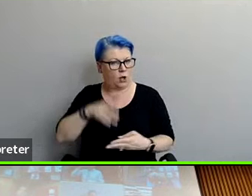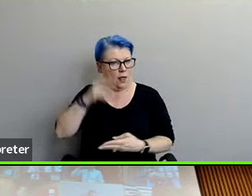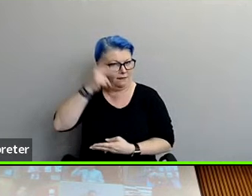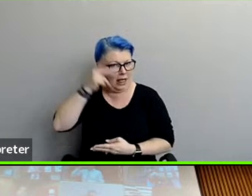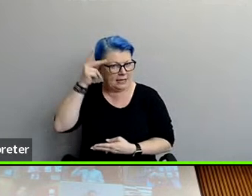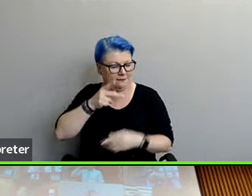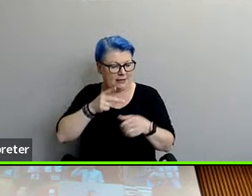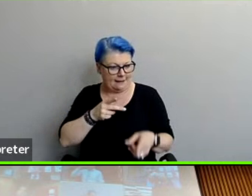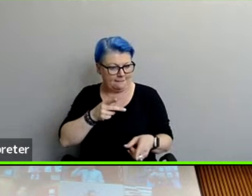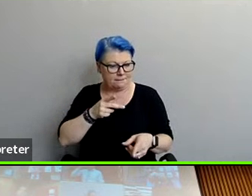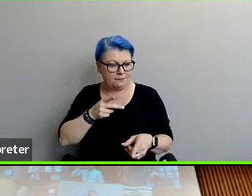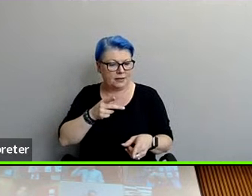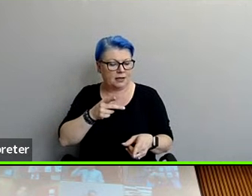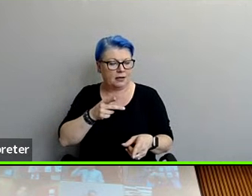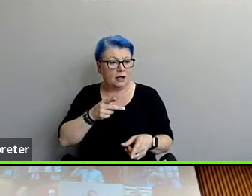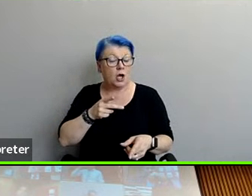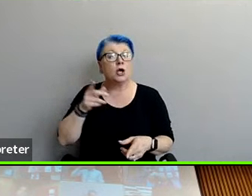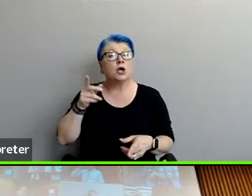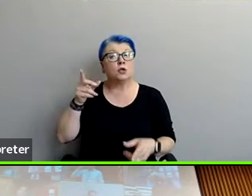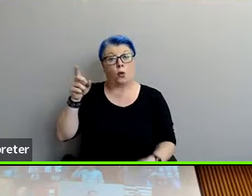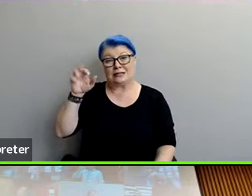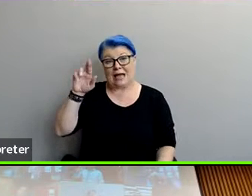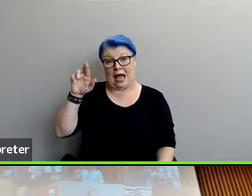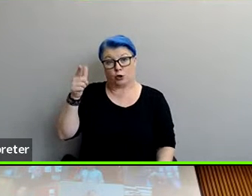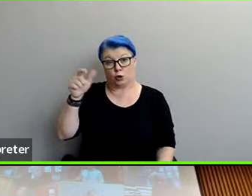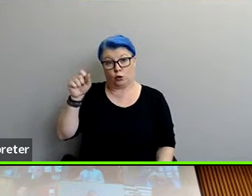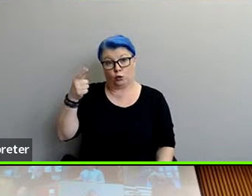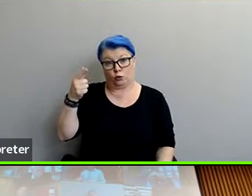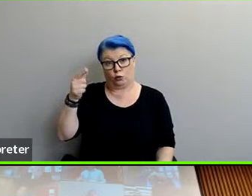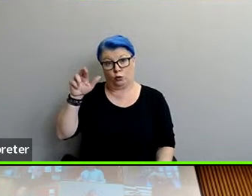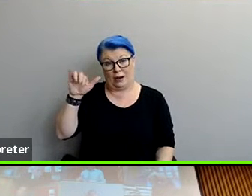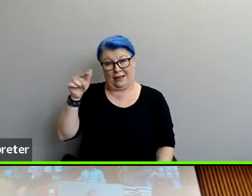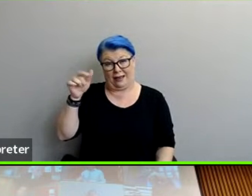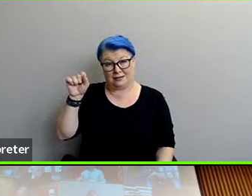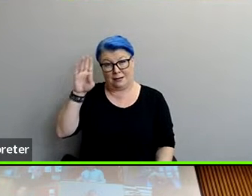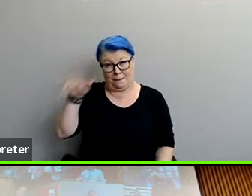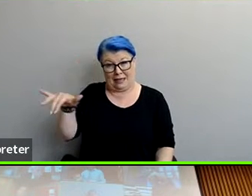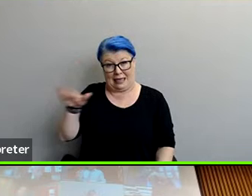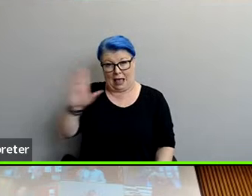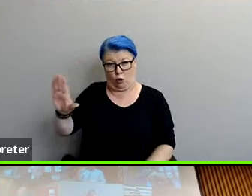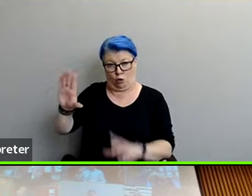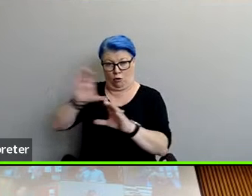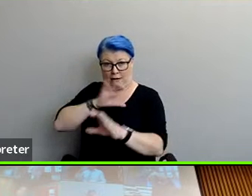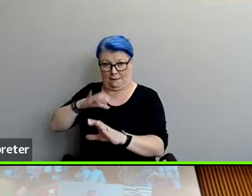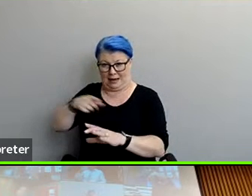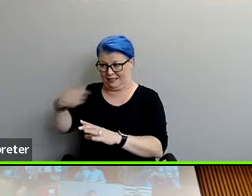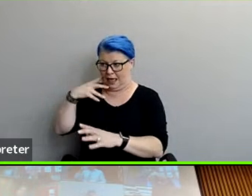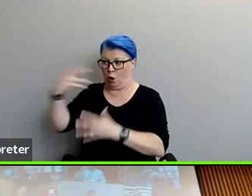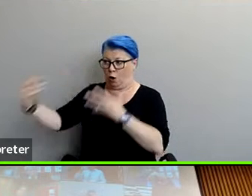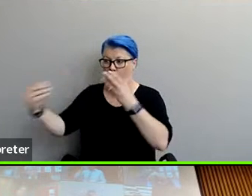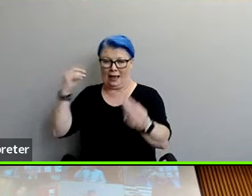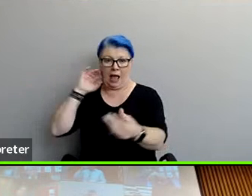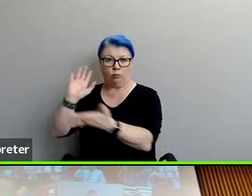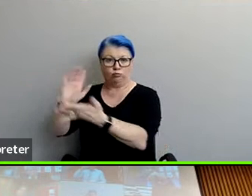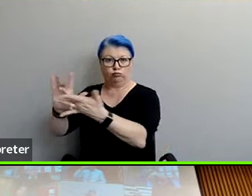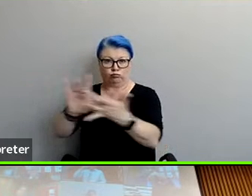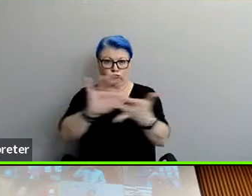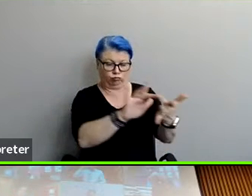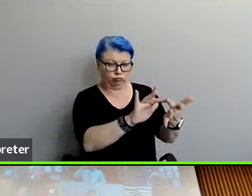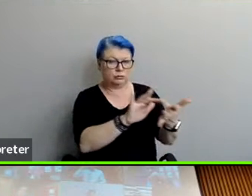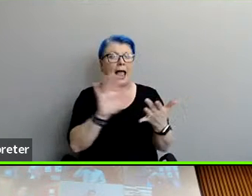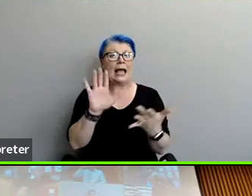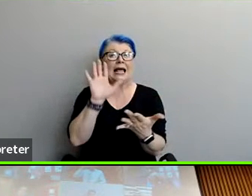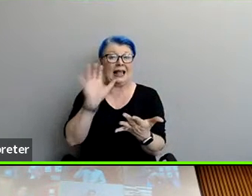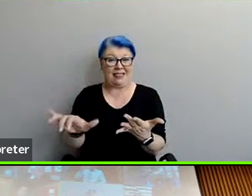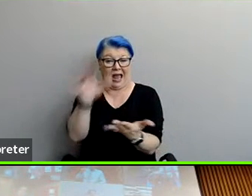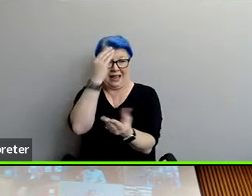we, Dr. Grigsby and her committee are actually going out and gathering that information from those